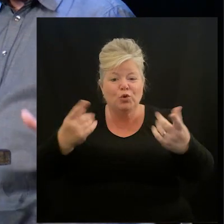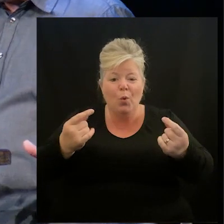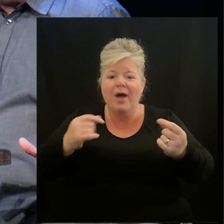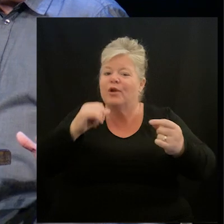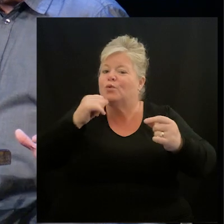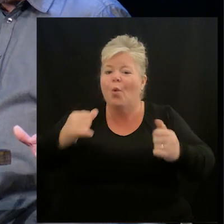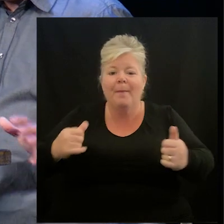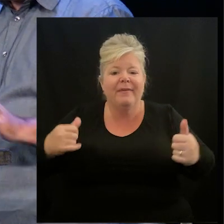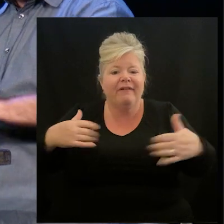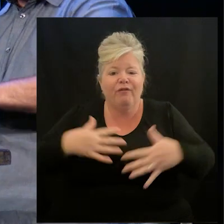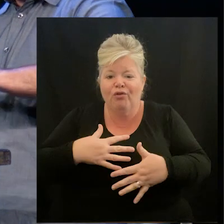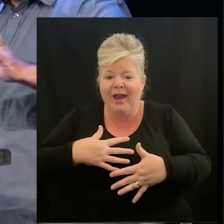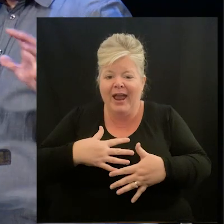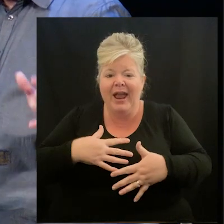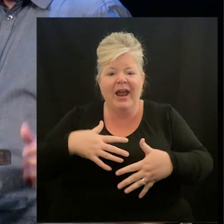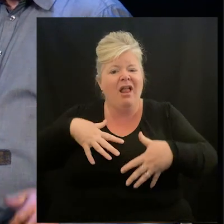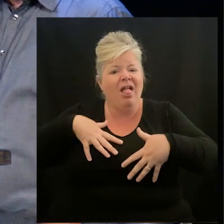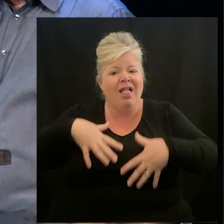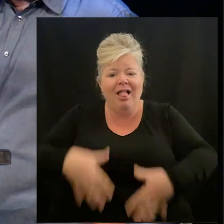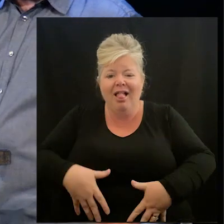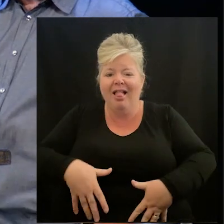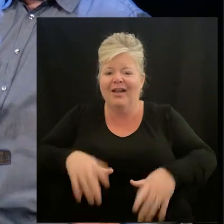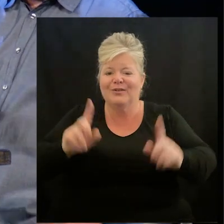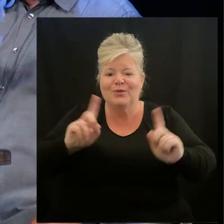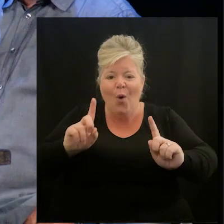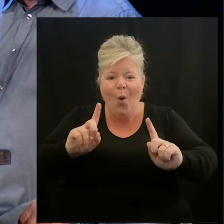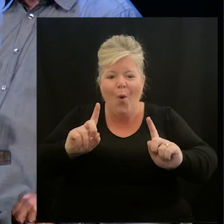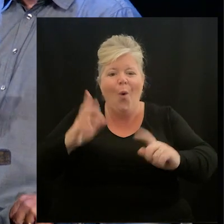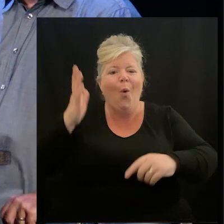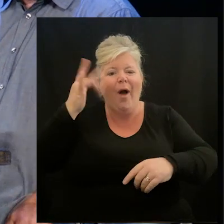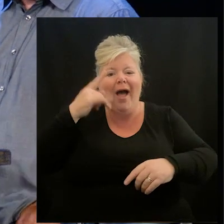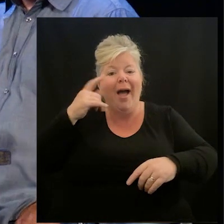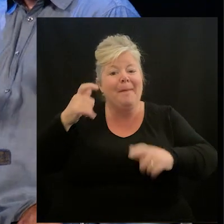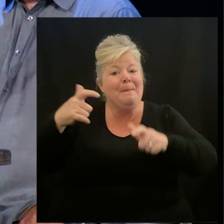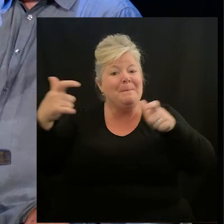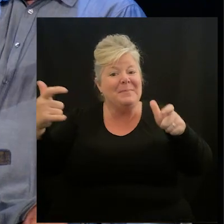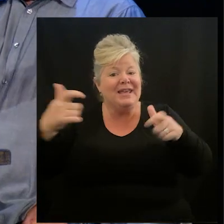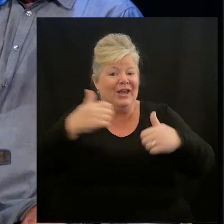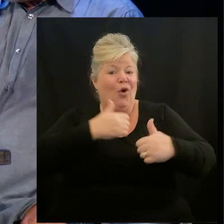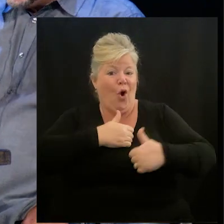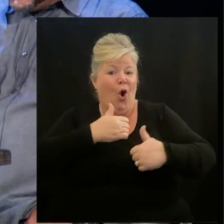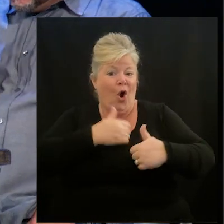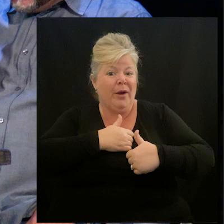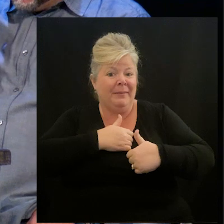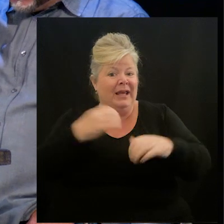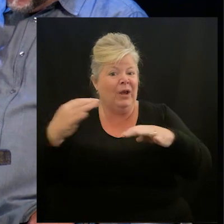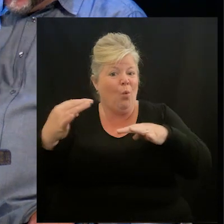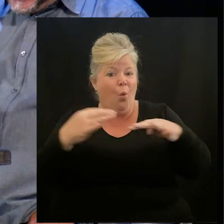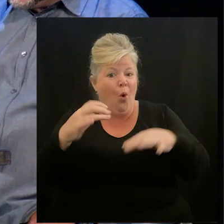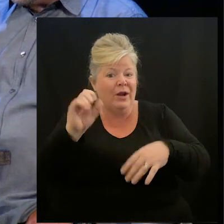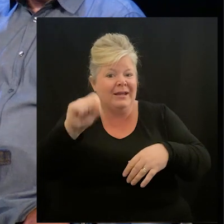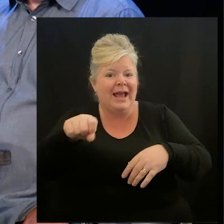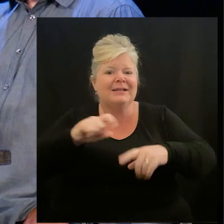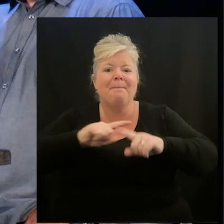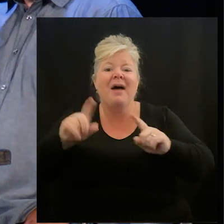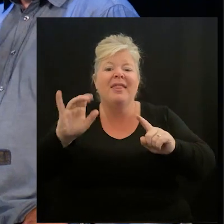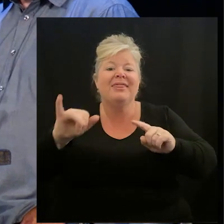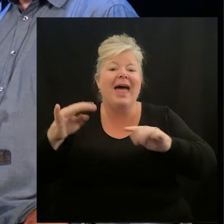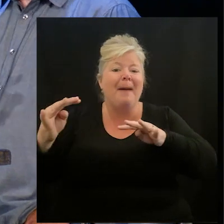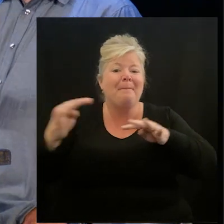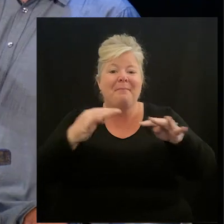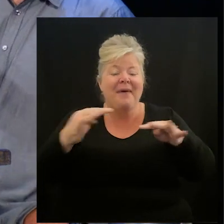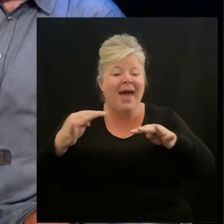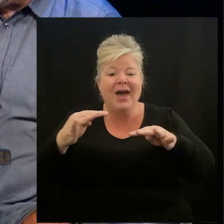Do not be afraid or discouraged because of this vast army." I love this. "For the battle